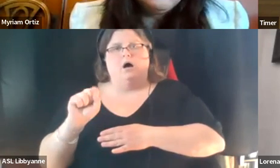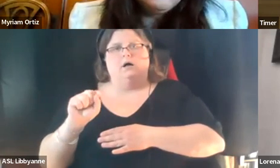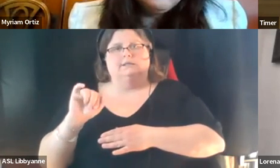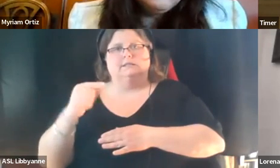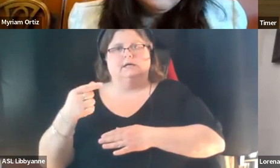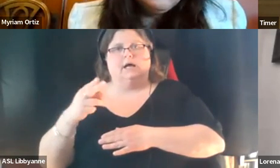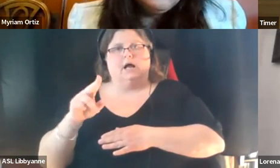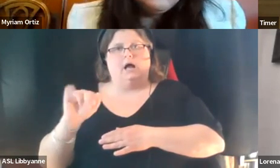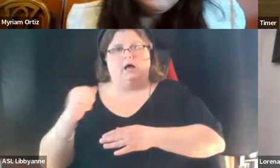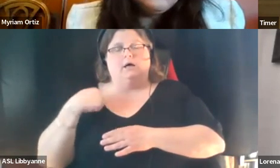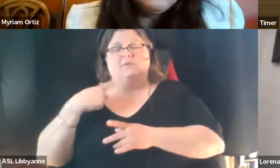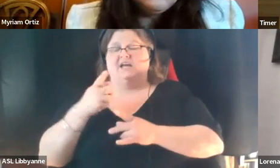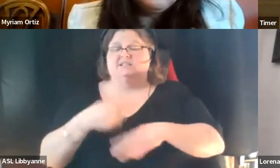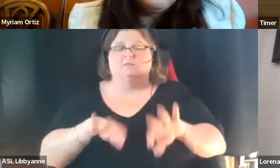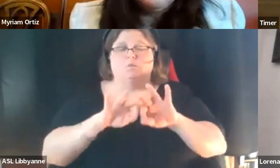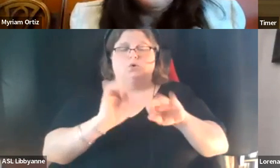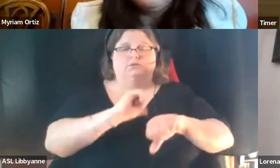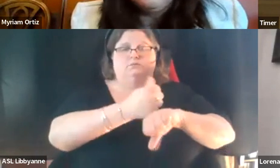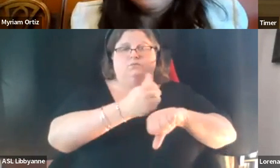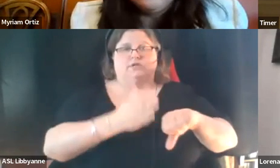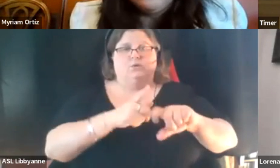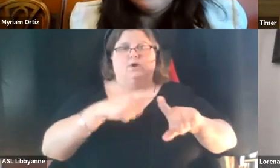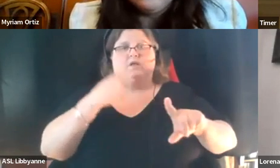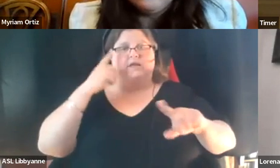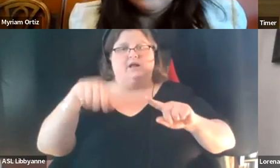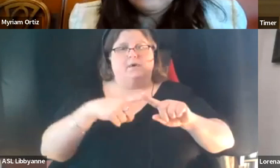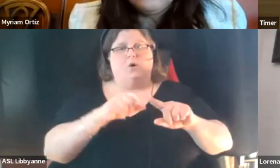for a superintendent, we're really thinking about Alt-Ed.